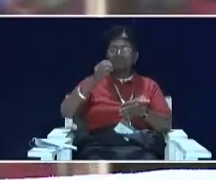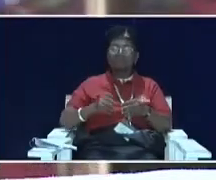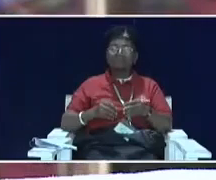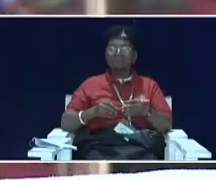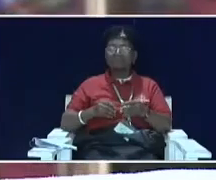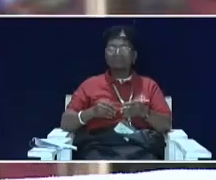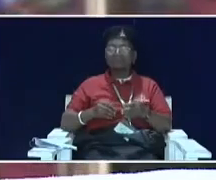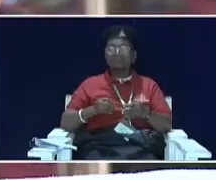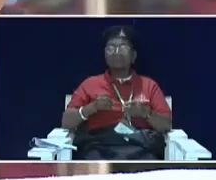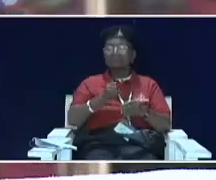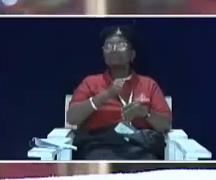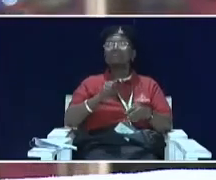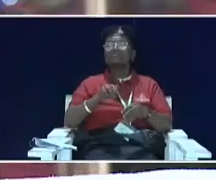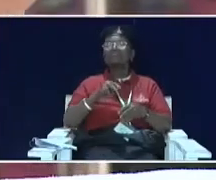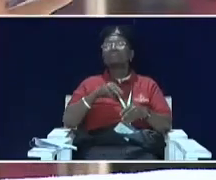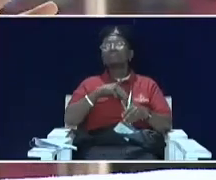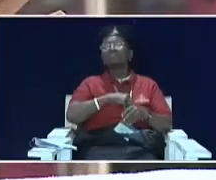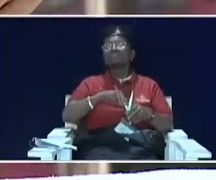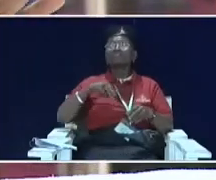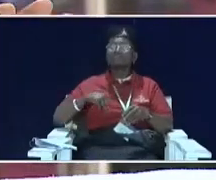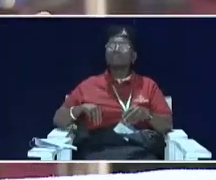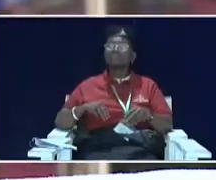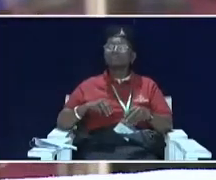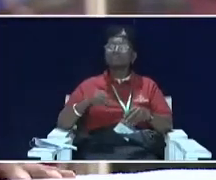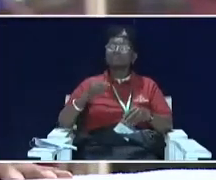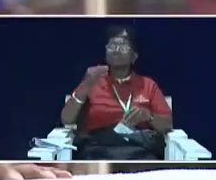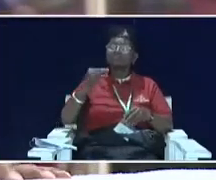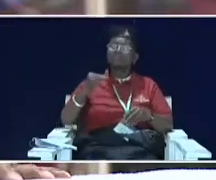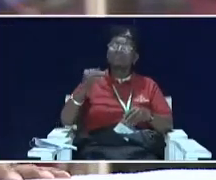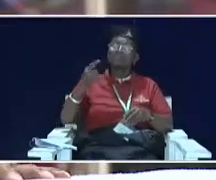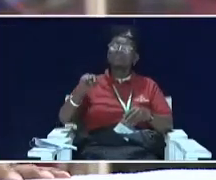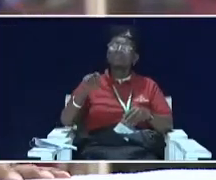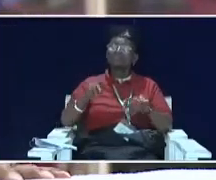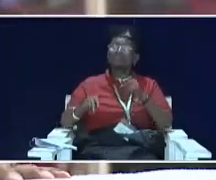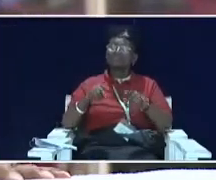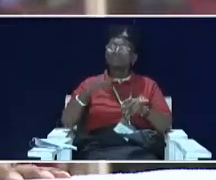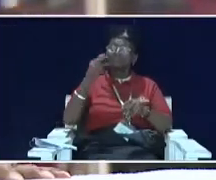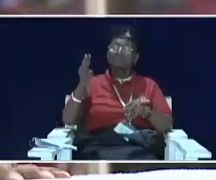Members of the congregation on whom the fire had fallen.